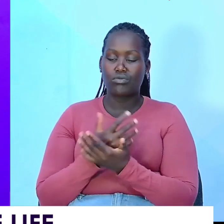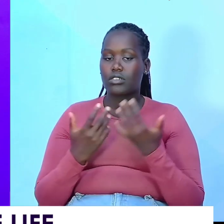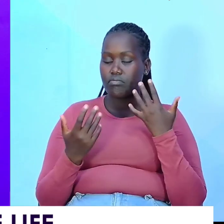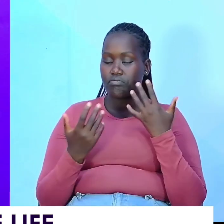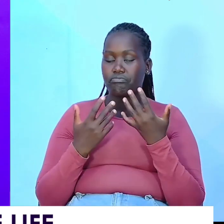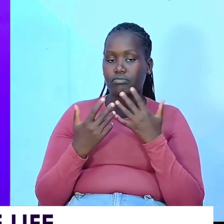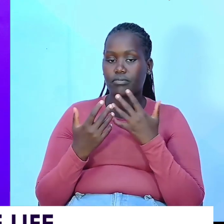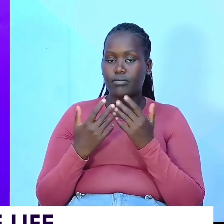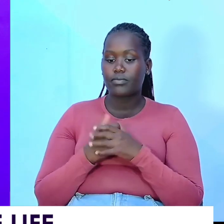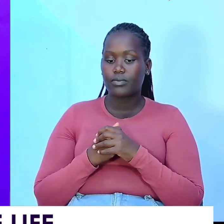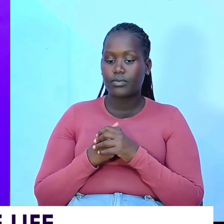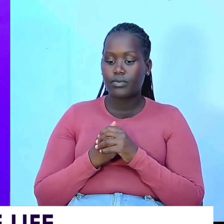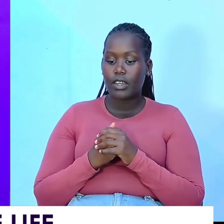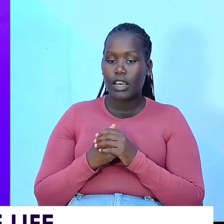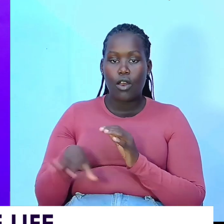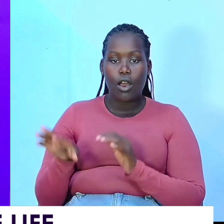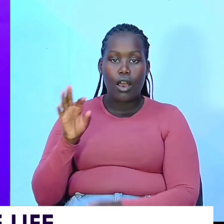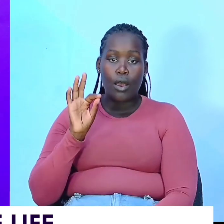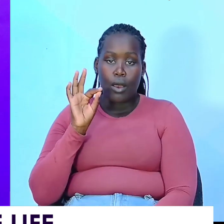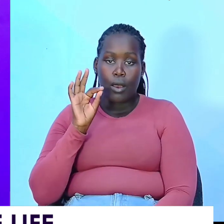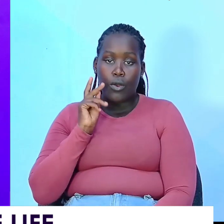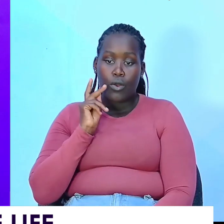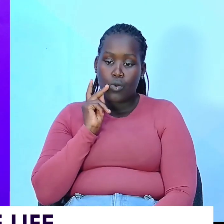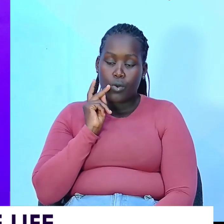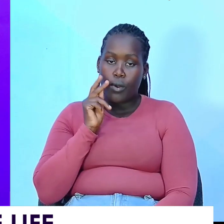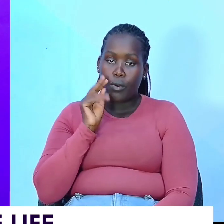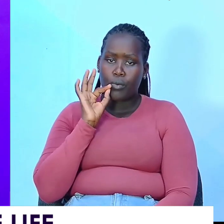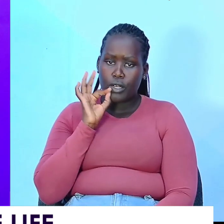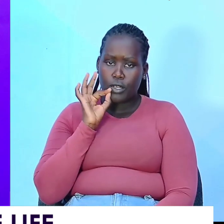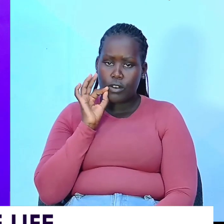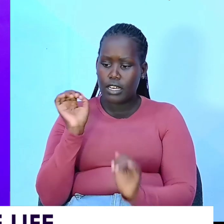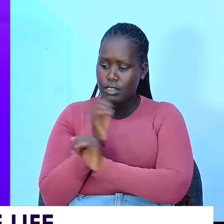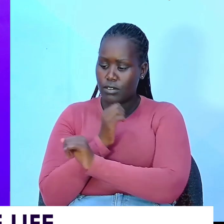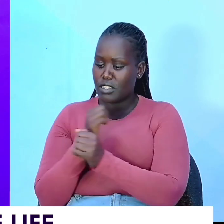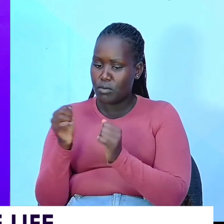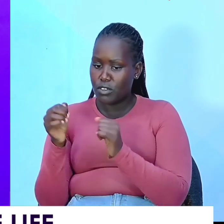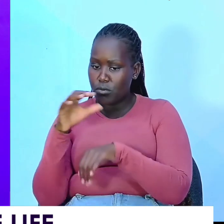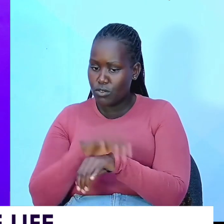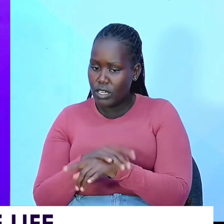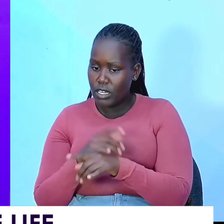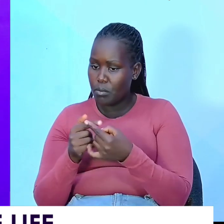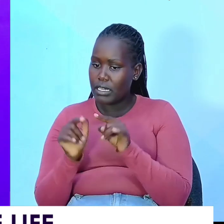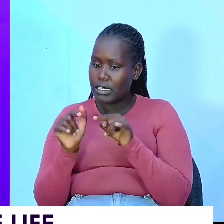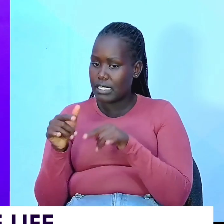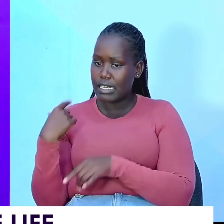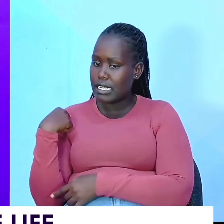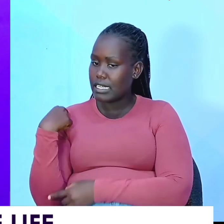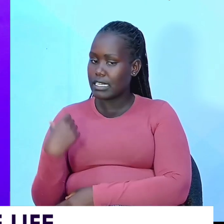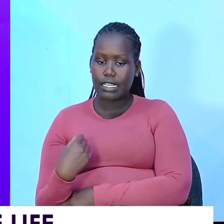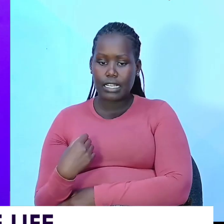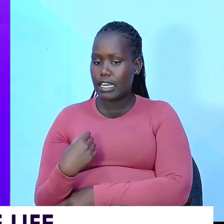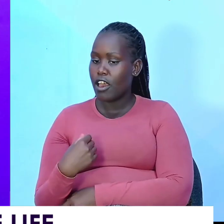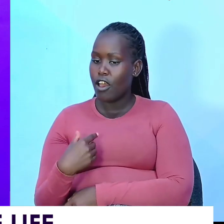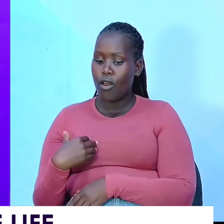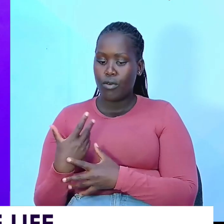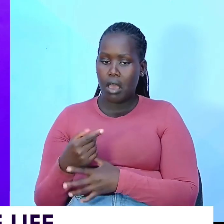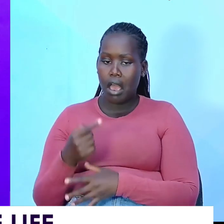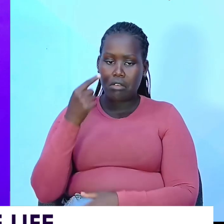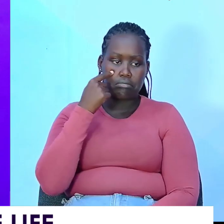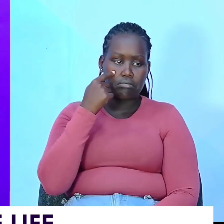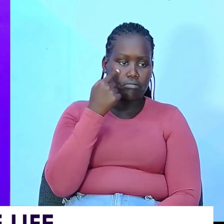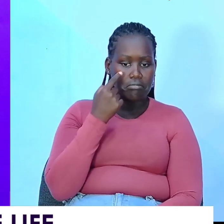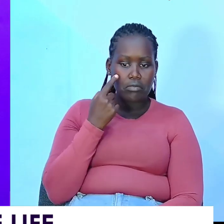marijuana was something you couldn't come across easily. Nowadays, you you come across a launch of an event